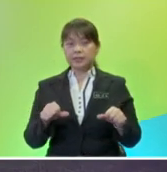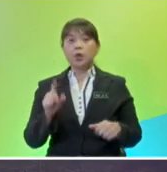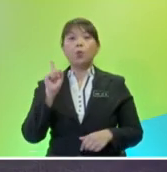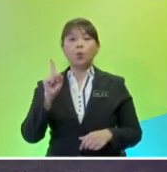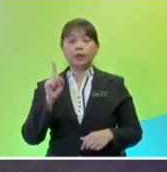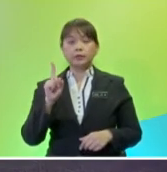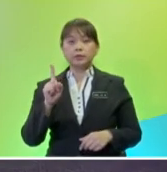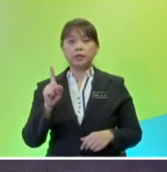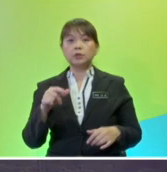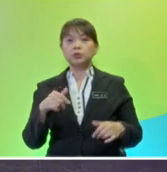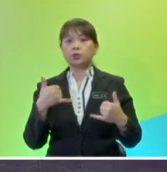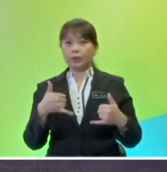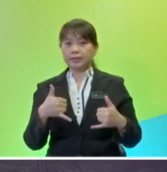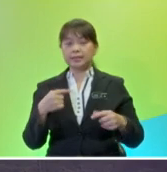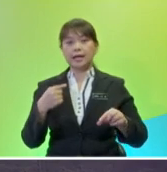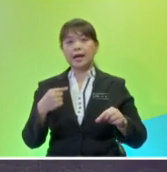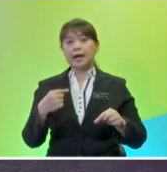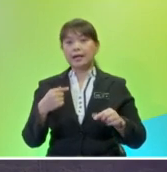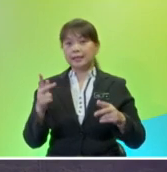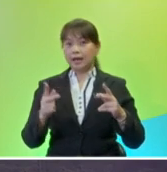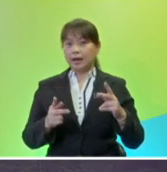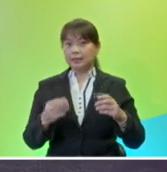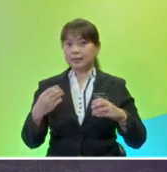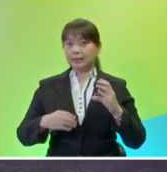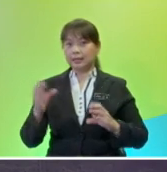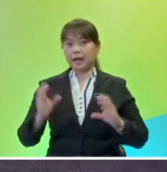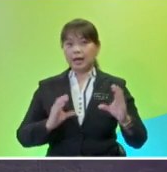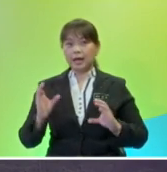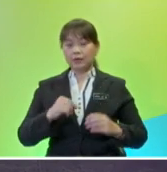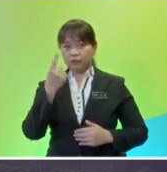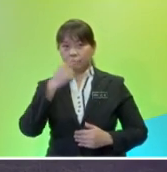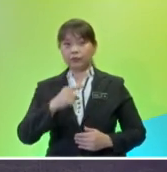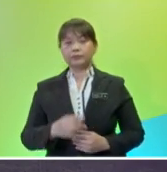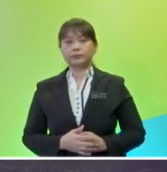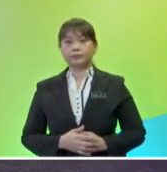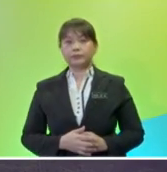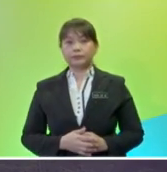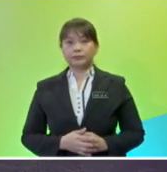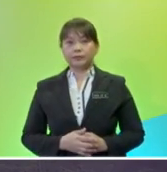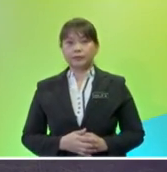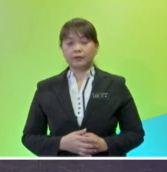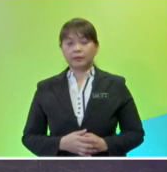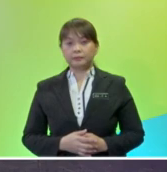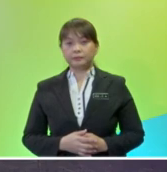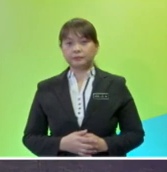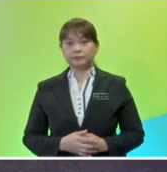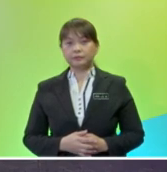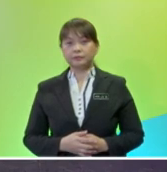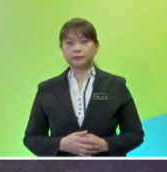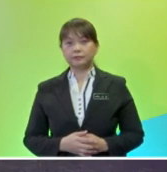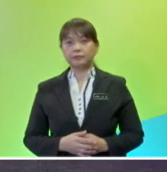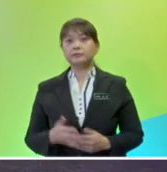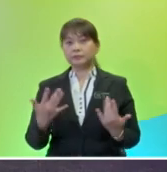one stick with a magnet. Okay. So both has magnets and on their ends. Okay,